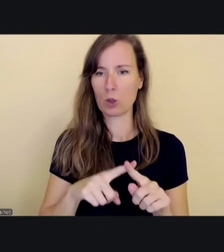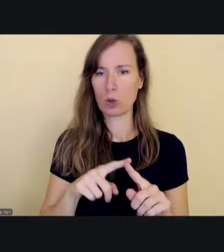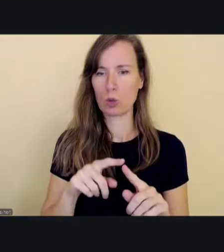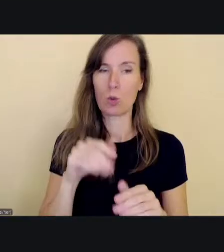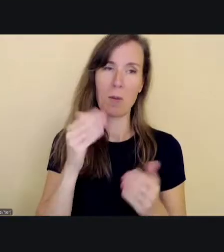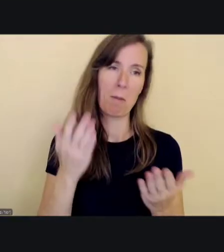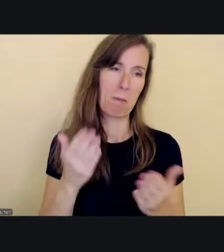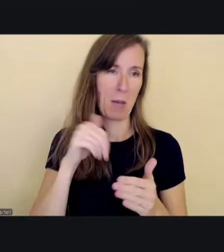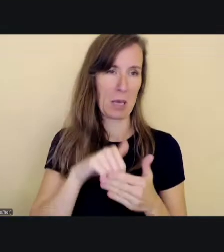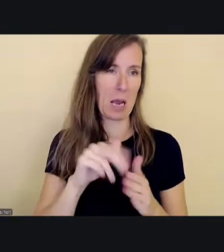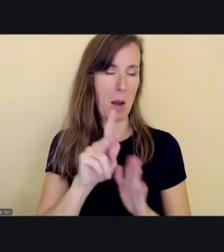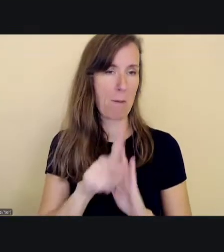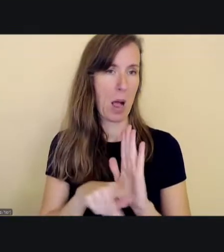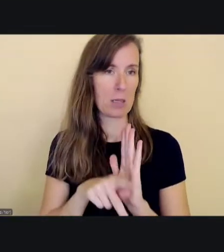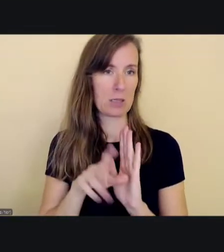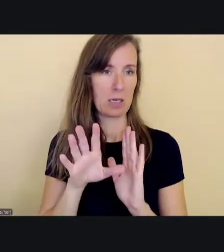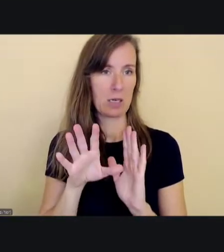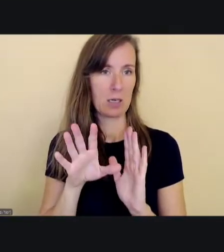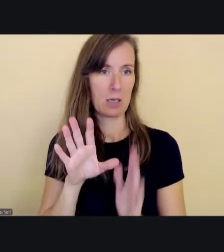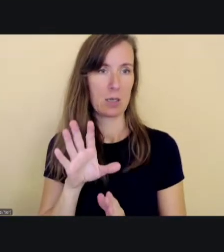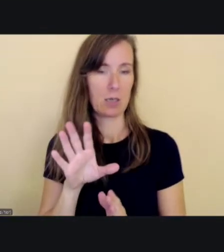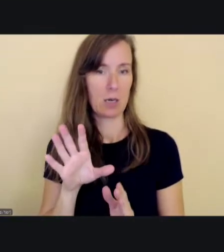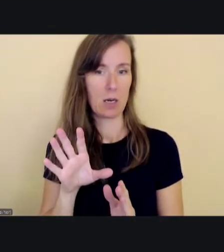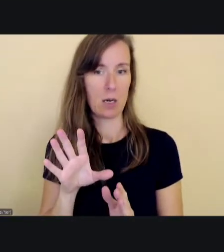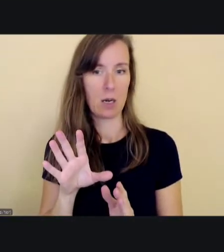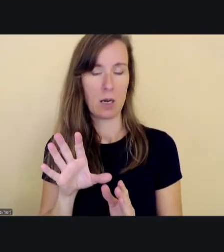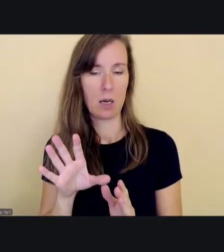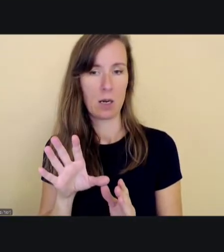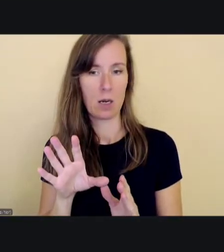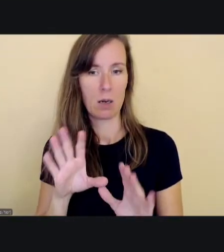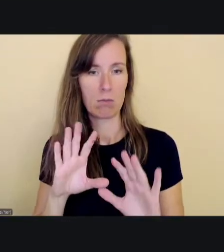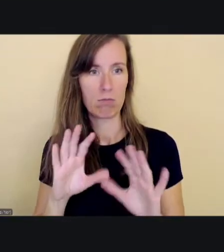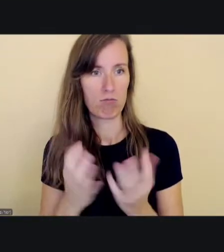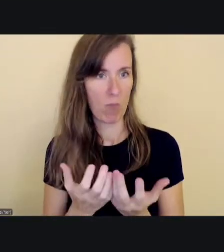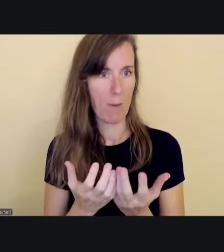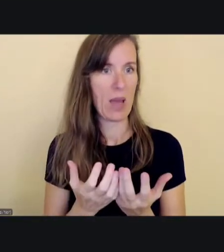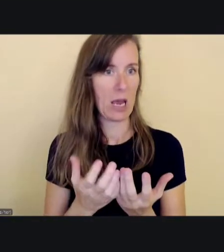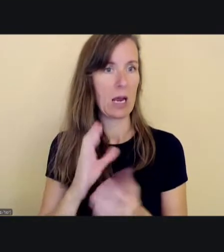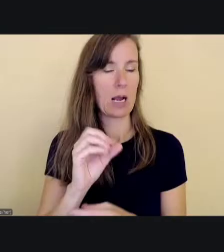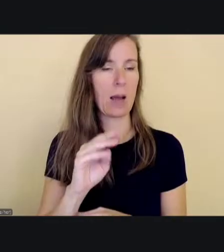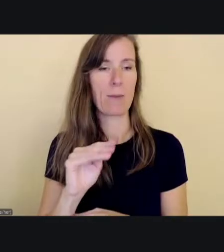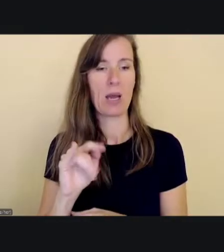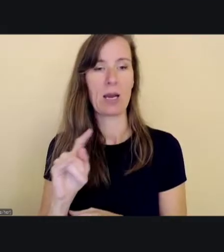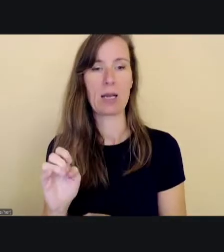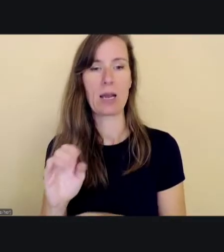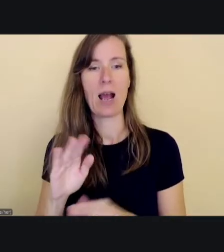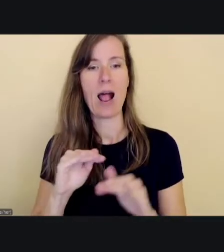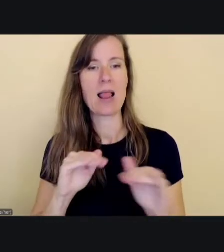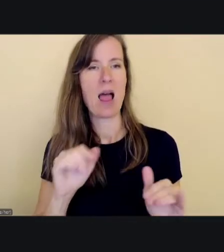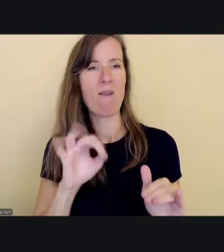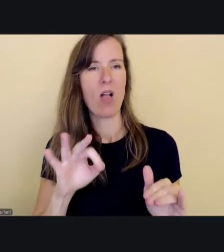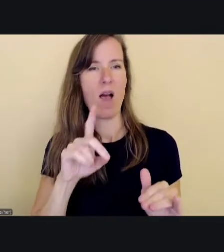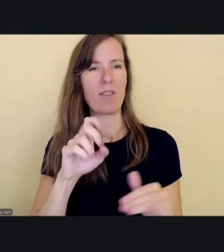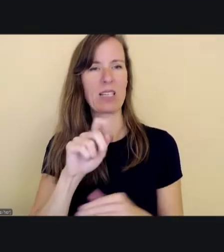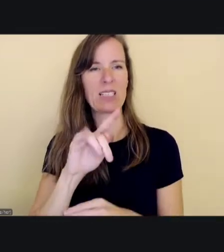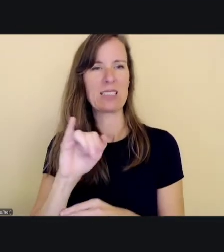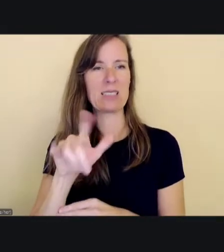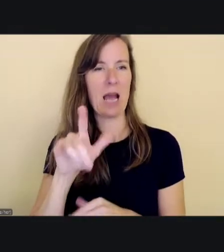of detail that our minutes go into, because there is sort